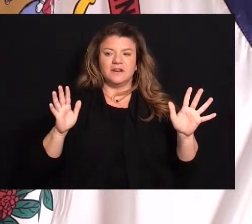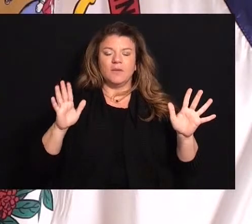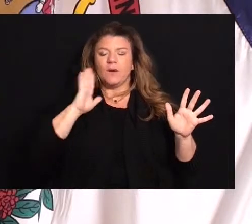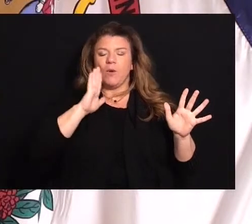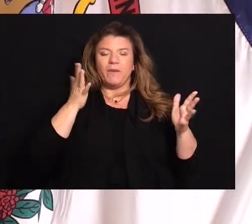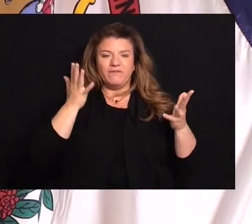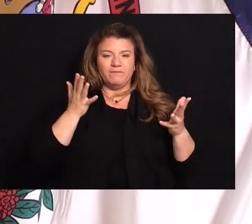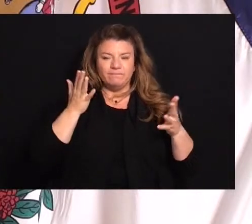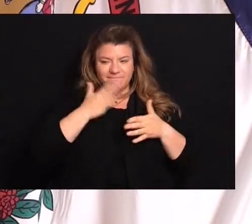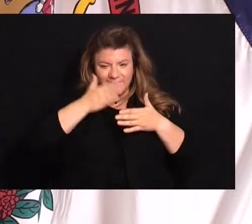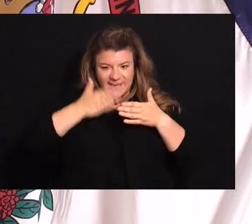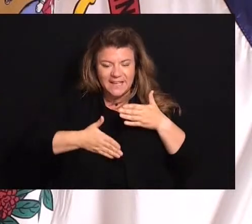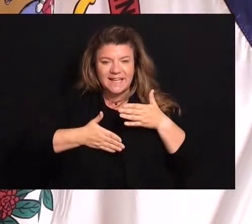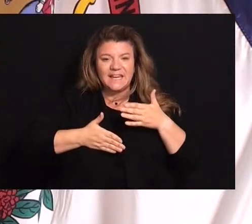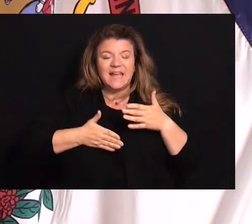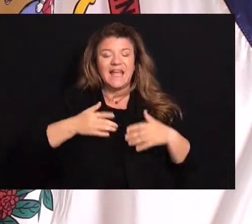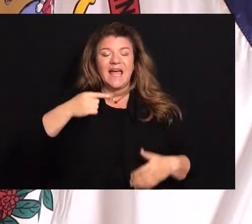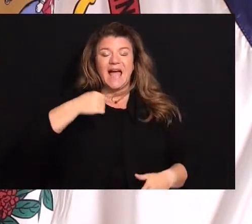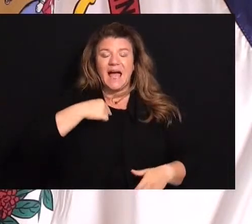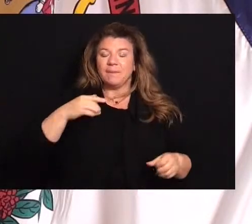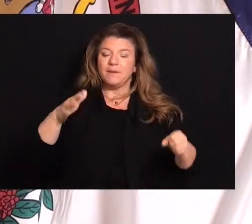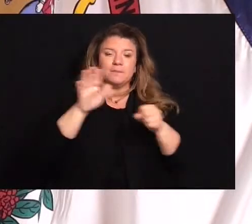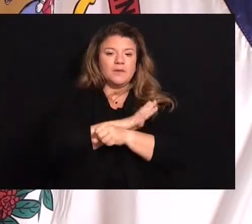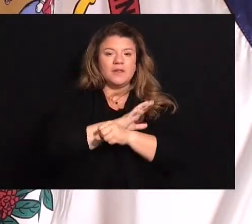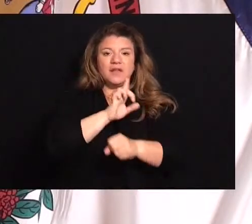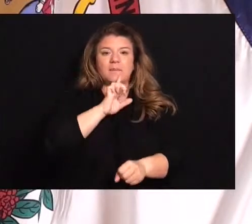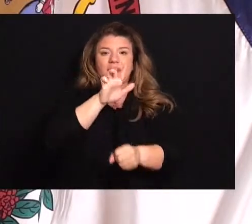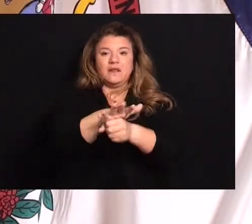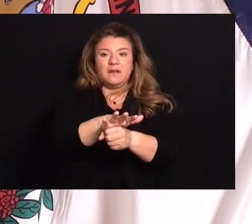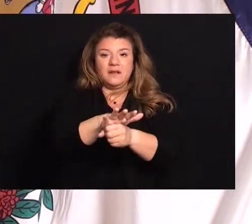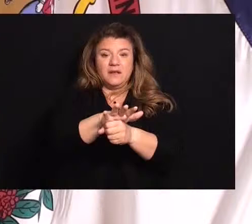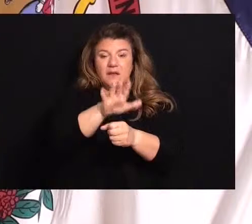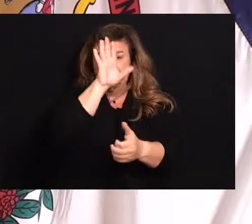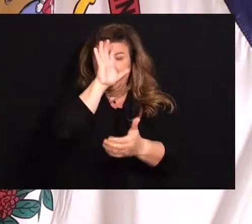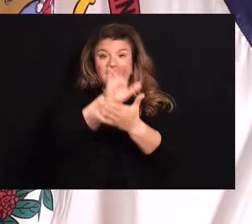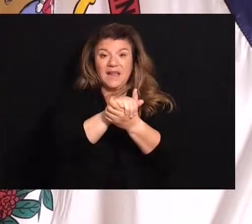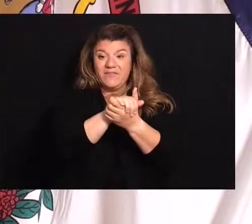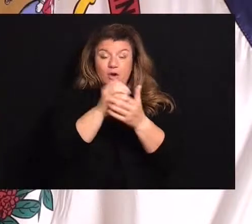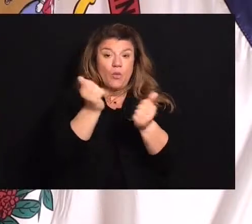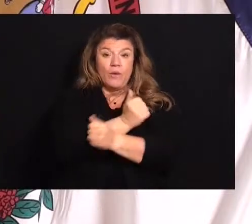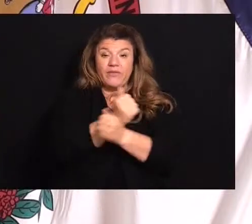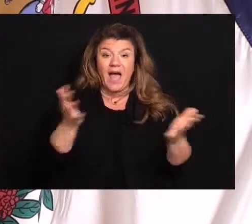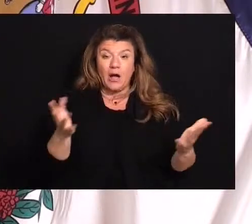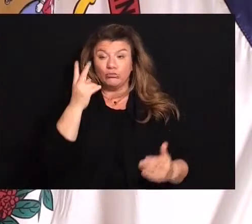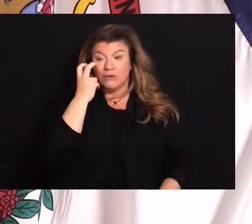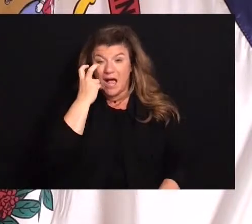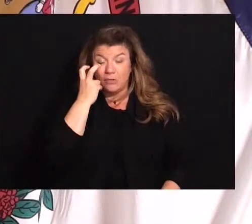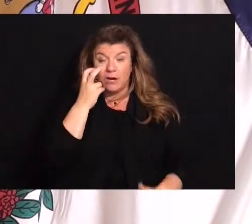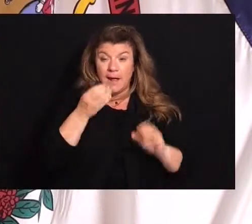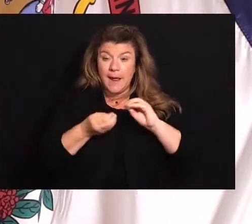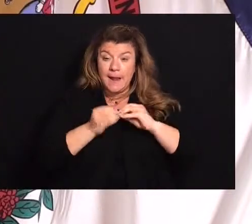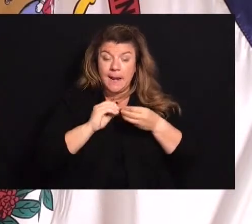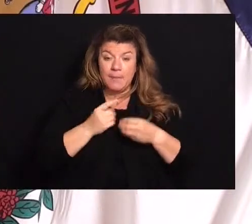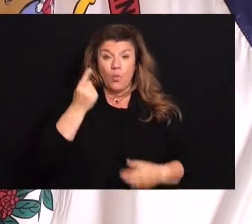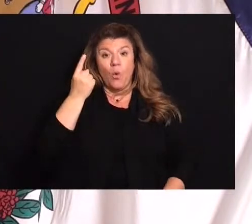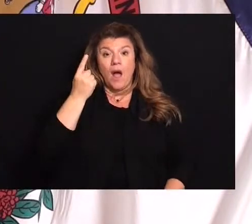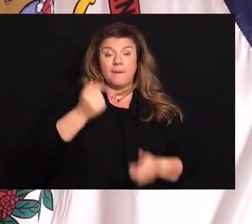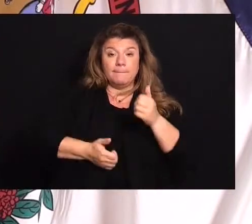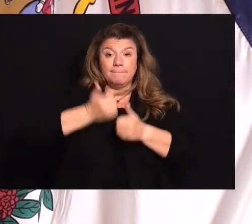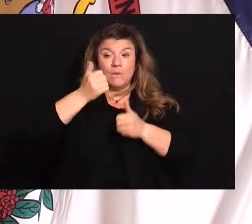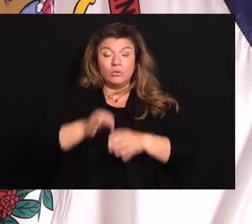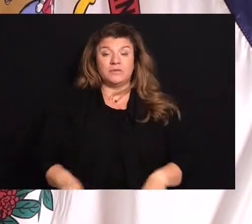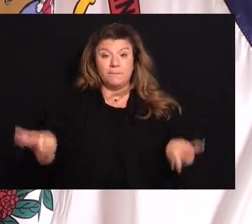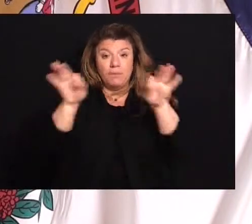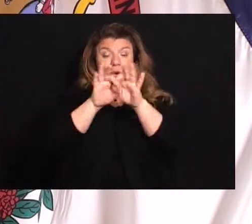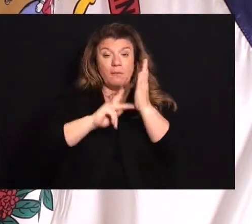thing done. I am totally committed to believing without any doubt the #1 most important project